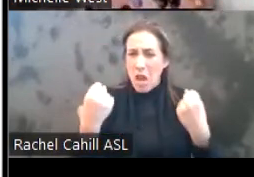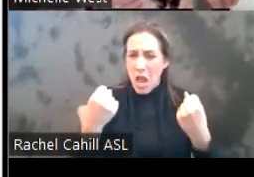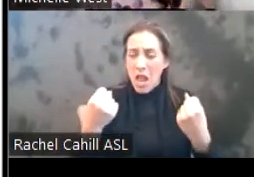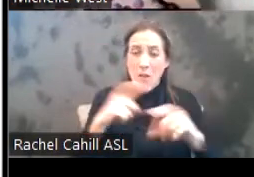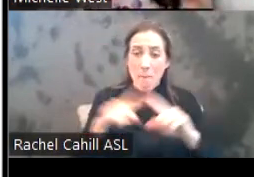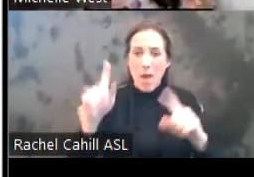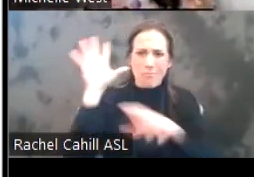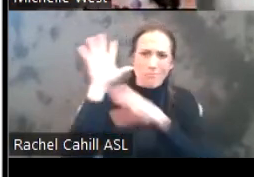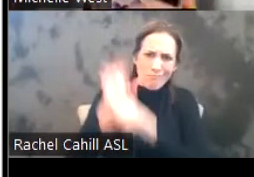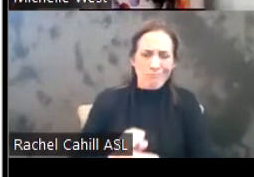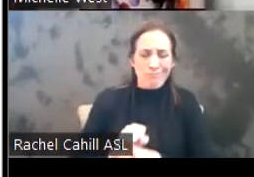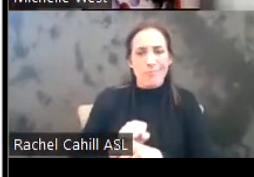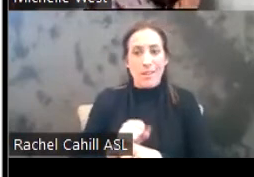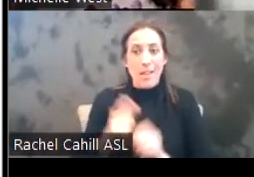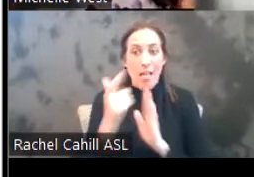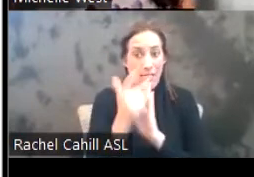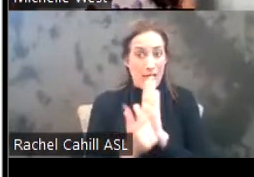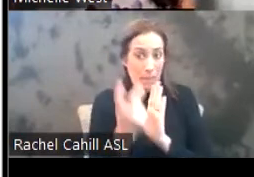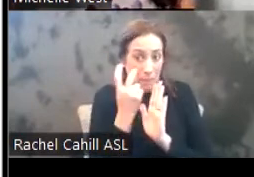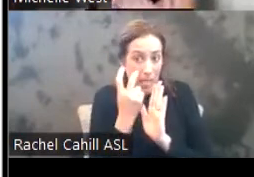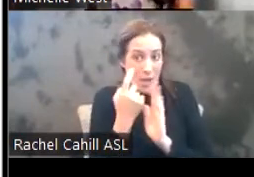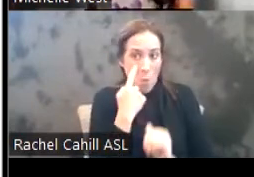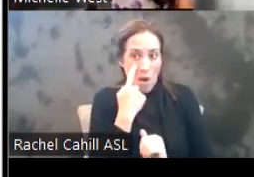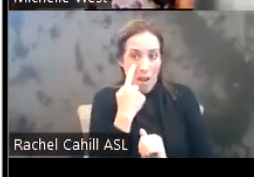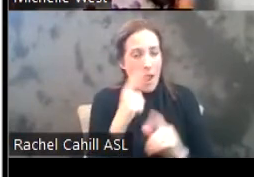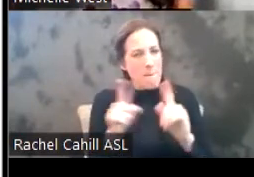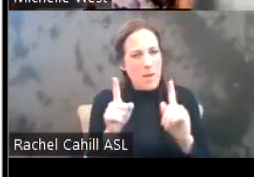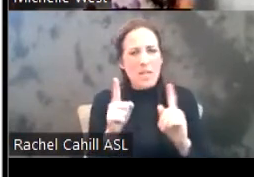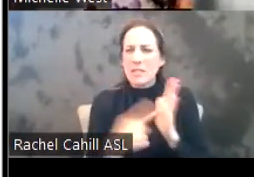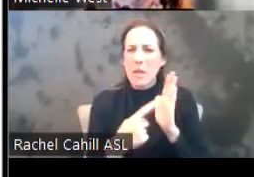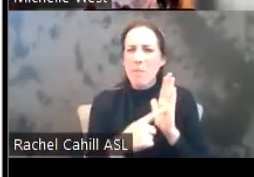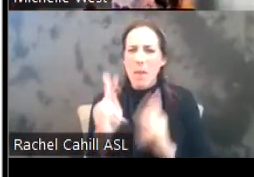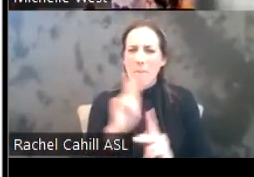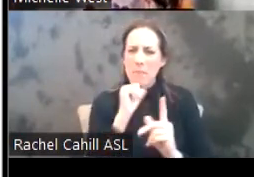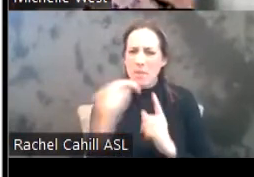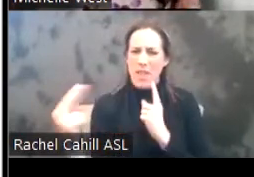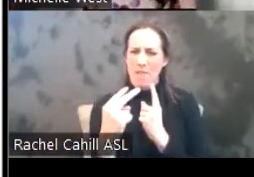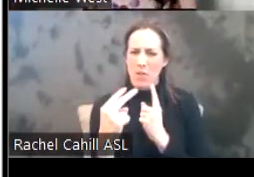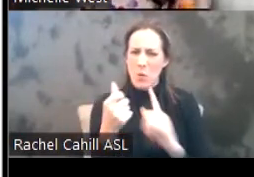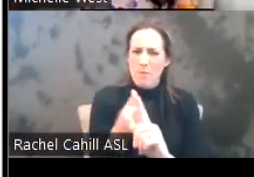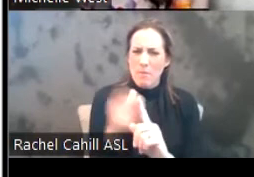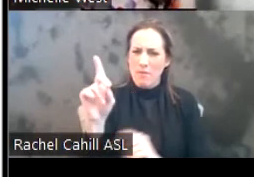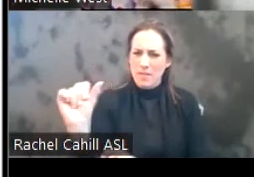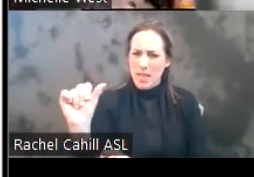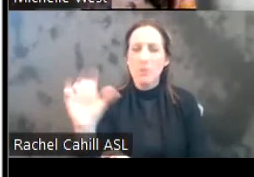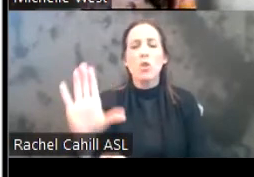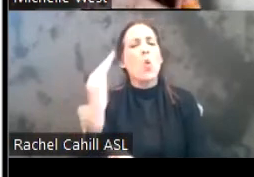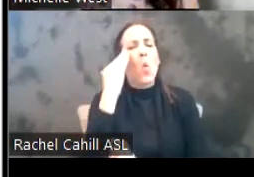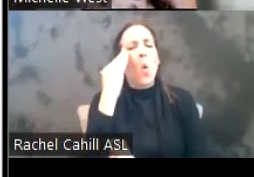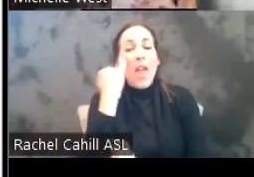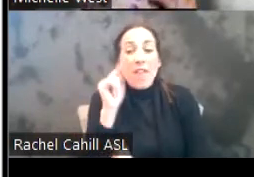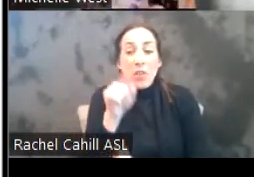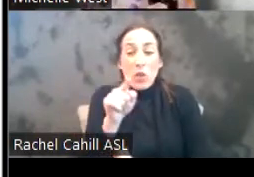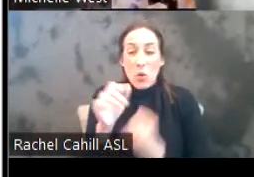some people don't see themselves in our bucket of people with disabilities. So just know, if you advertise something